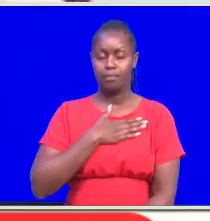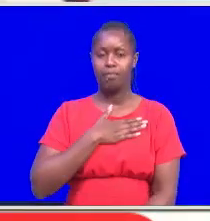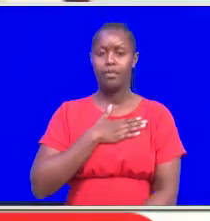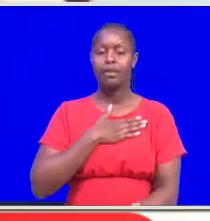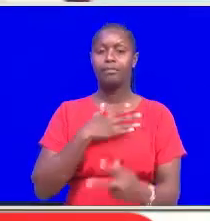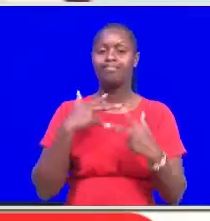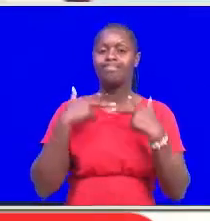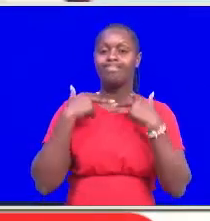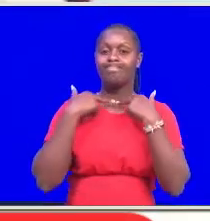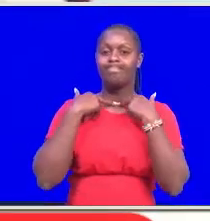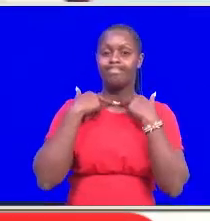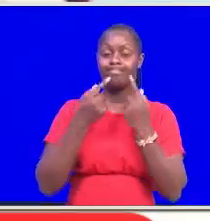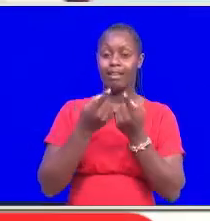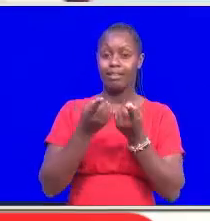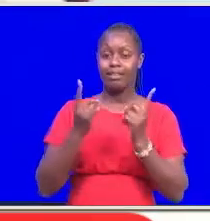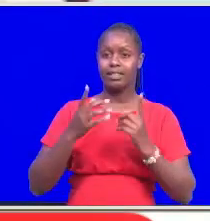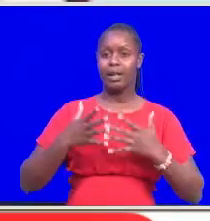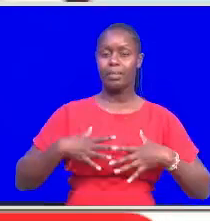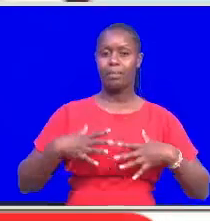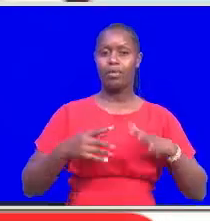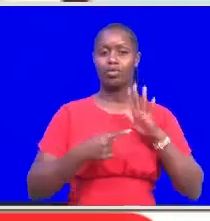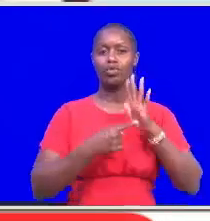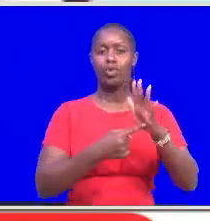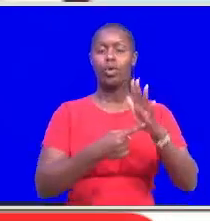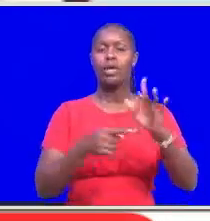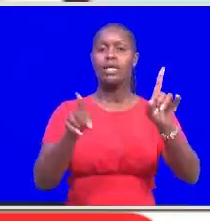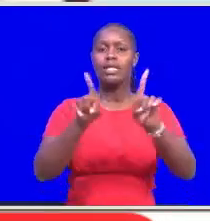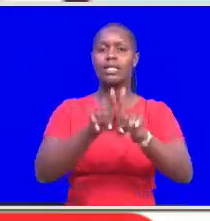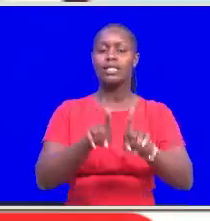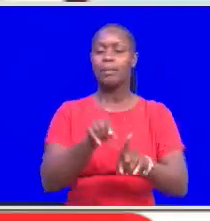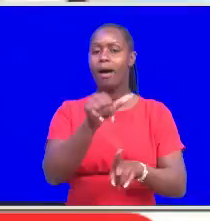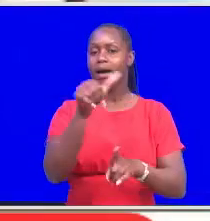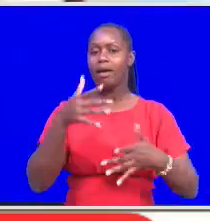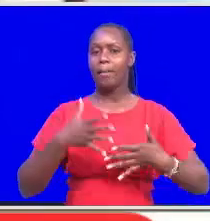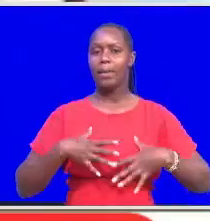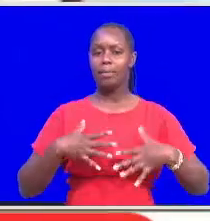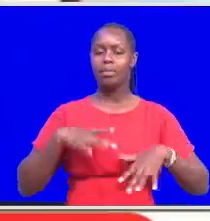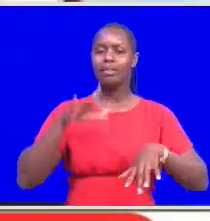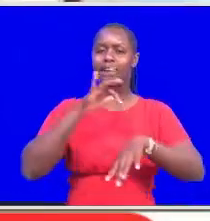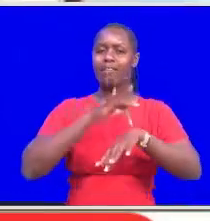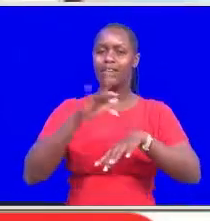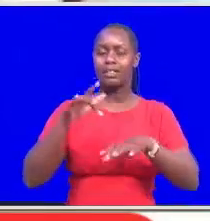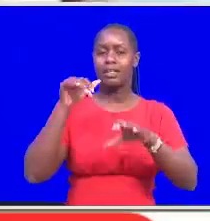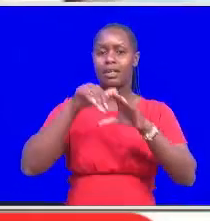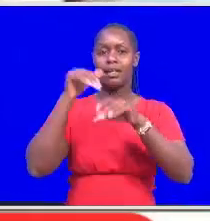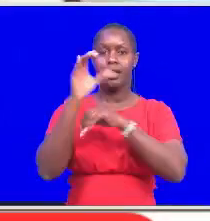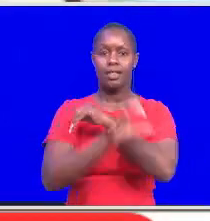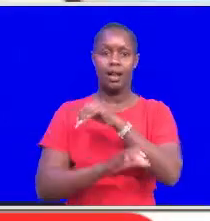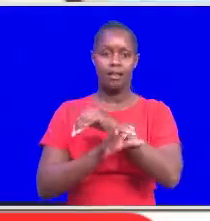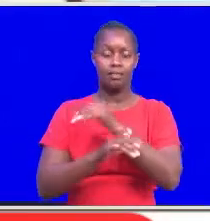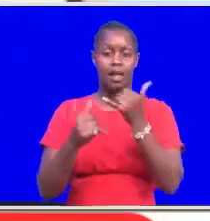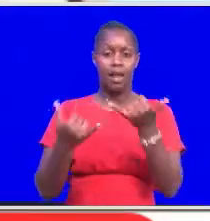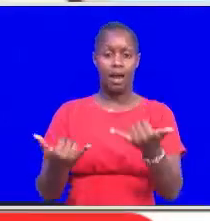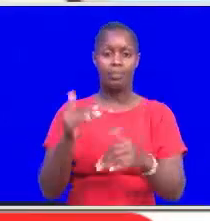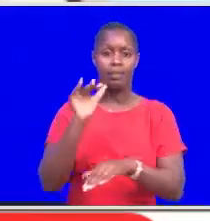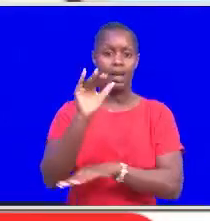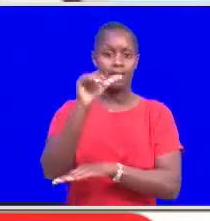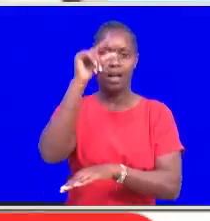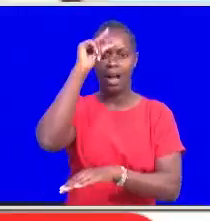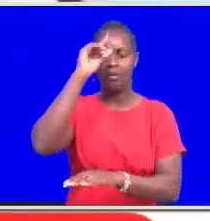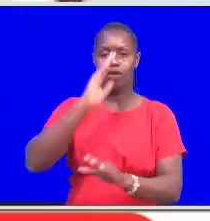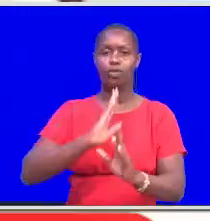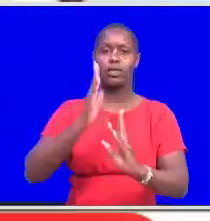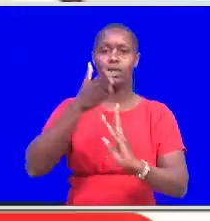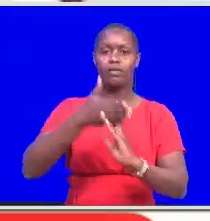this camp mirrors the plight of those in other camps across the country. The unanimous call is for the government to step in